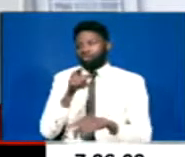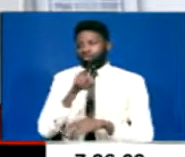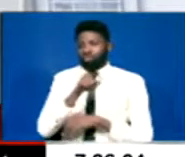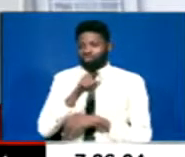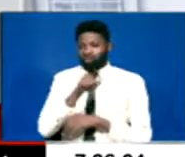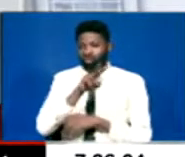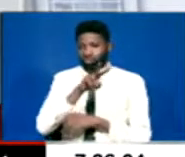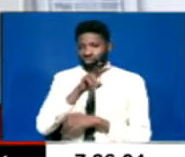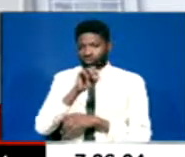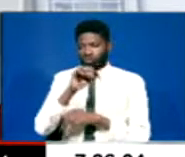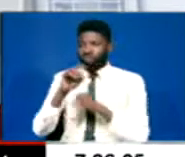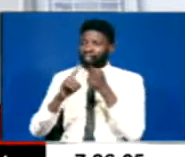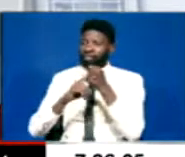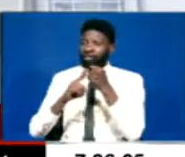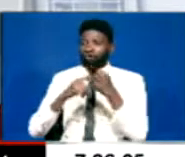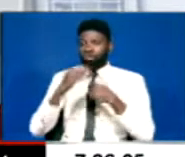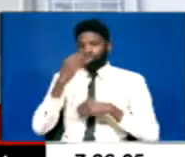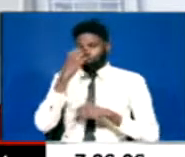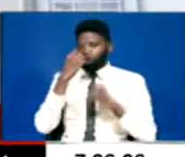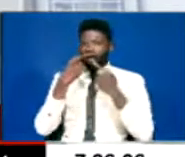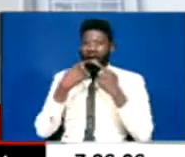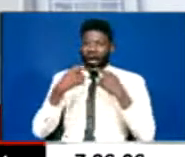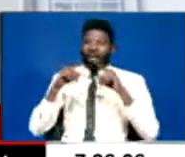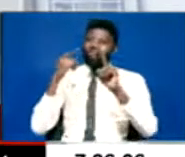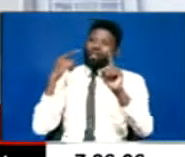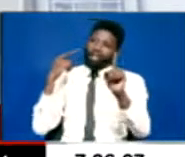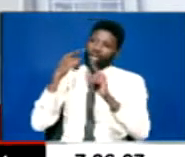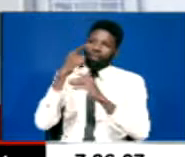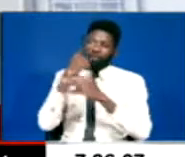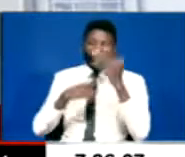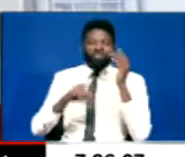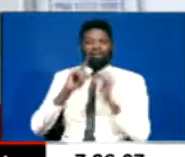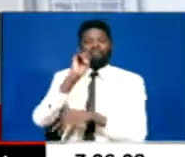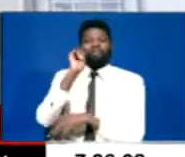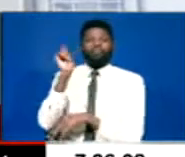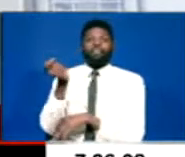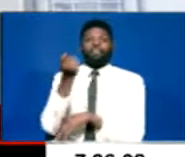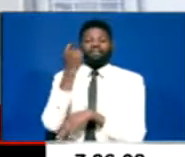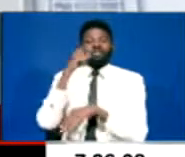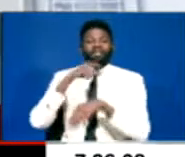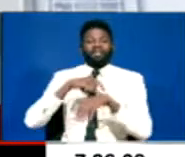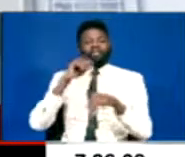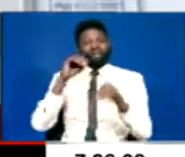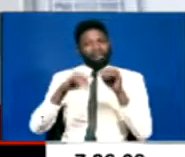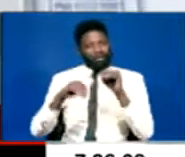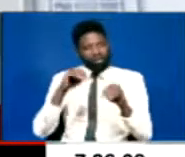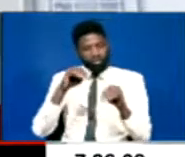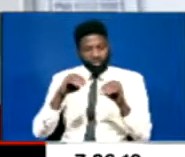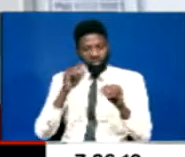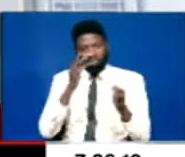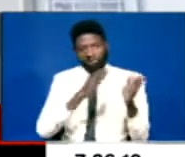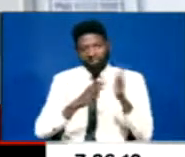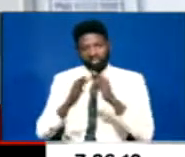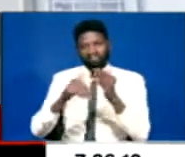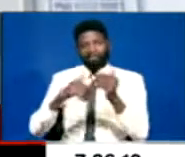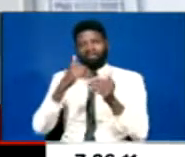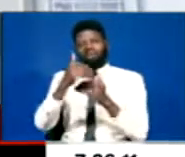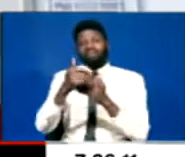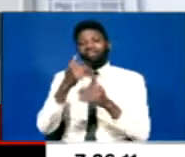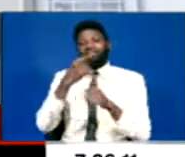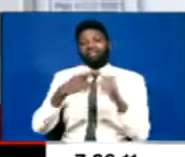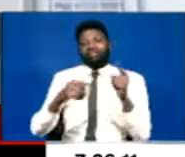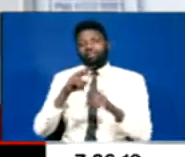2006, Ruto announced his ambition to vie for the presidency in the elections that were scheduled for the following year, but KANU